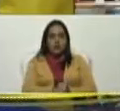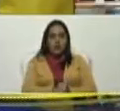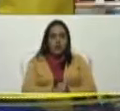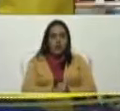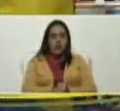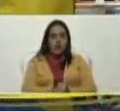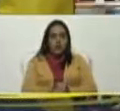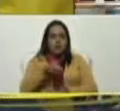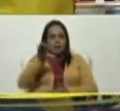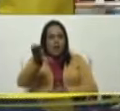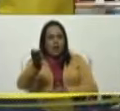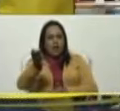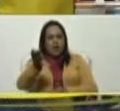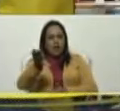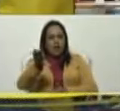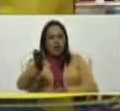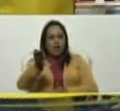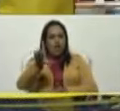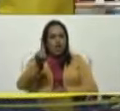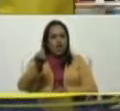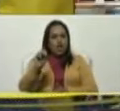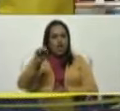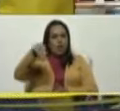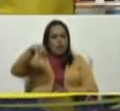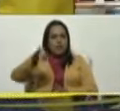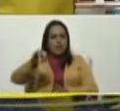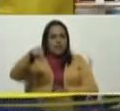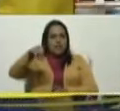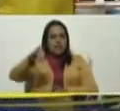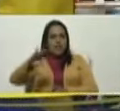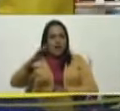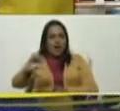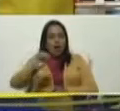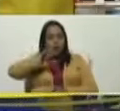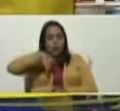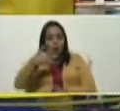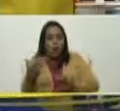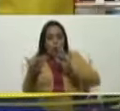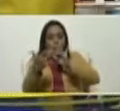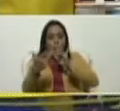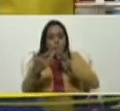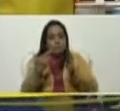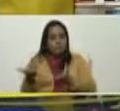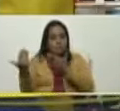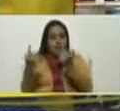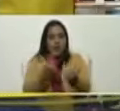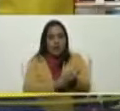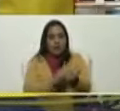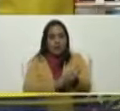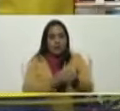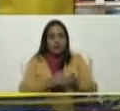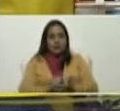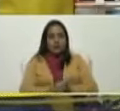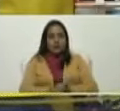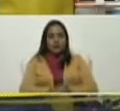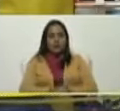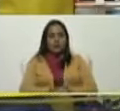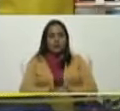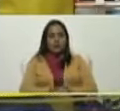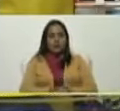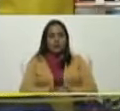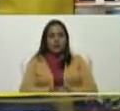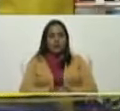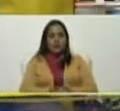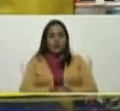Dominica, ¿puede hablar Dominica? Ahora estamos adelante, hermanos. Can you hear me? De las representantes.